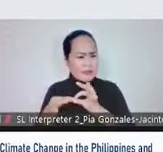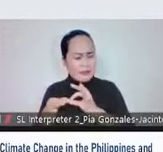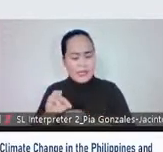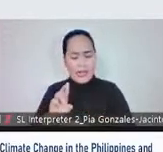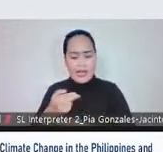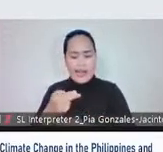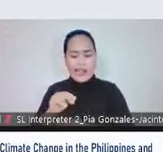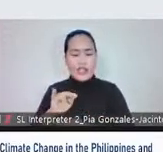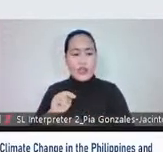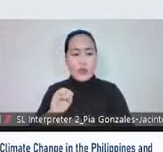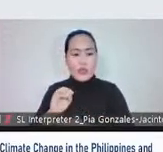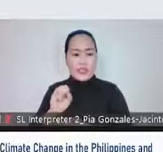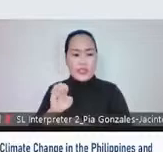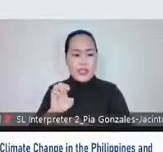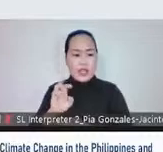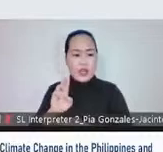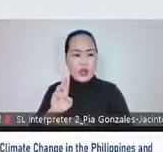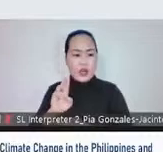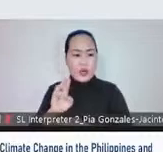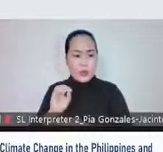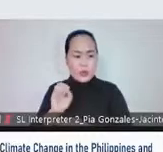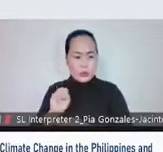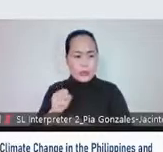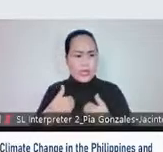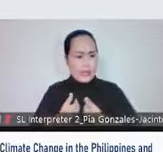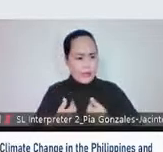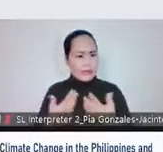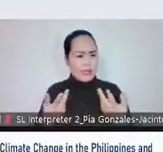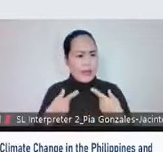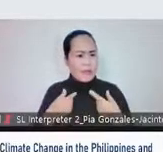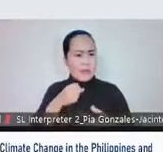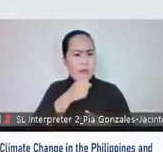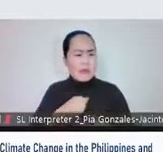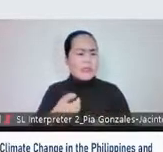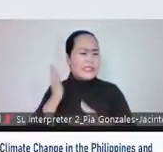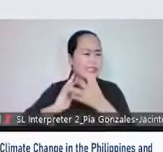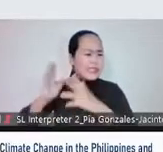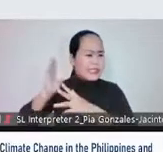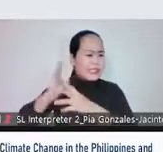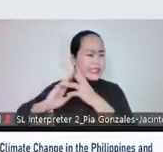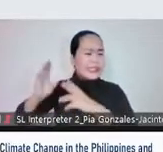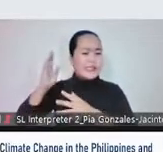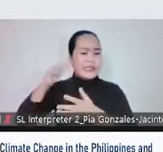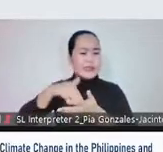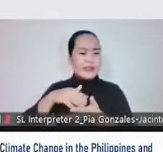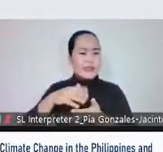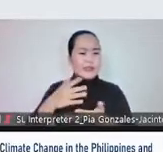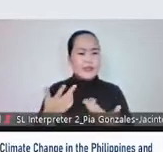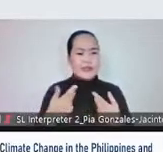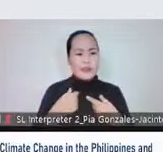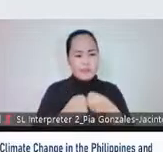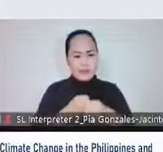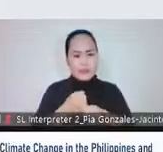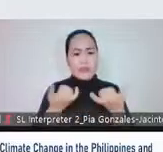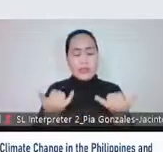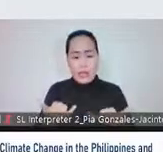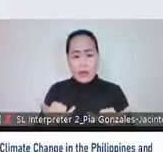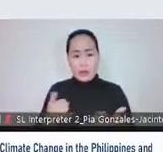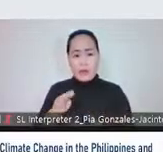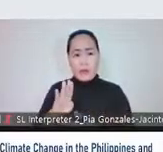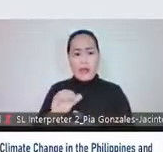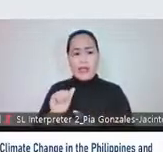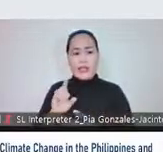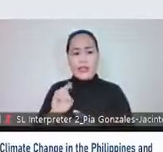to 700,000 years ago. Some of these were found in farmers' fields on the Karkar formation above